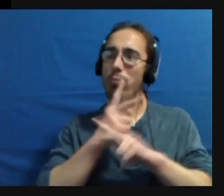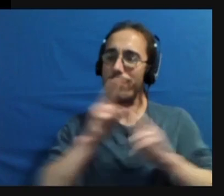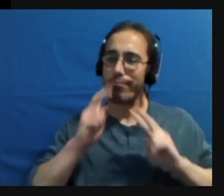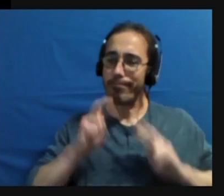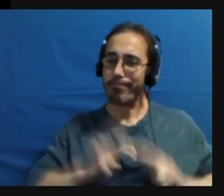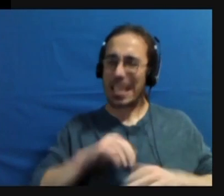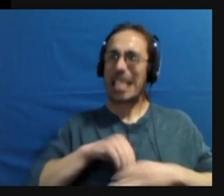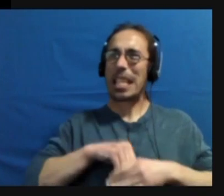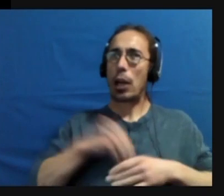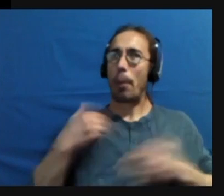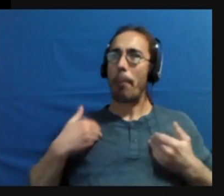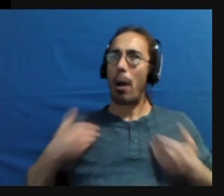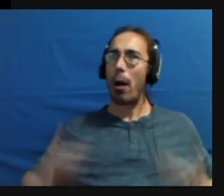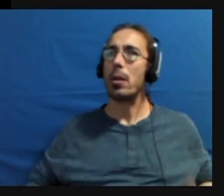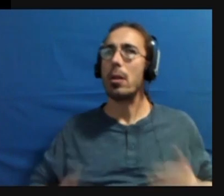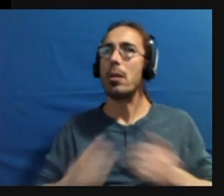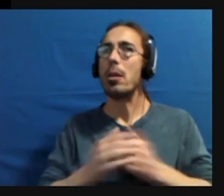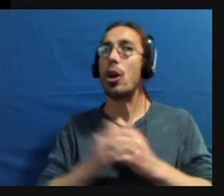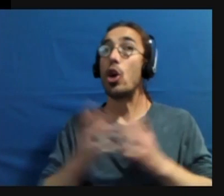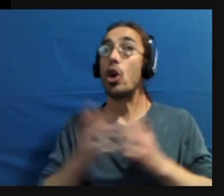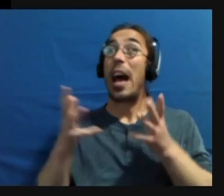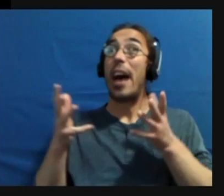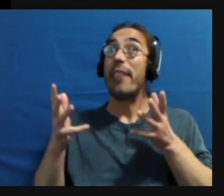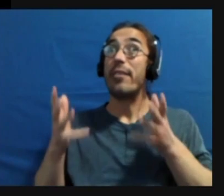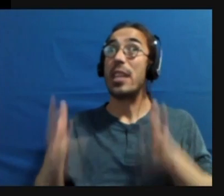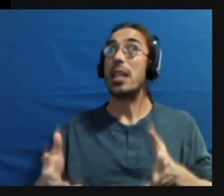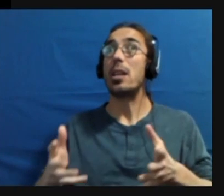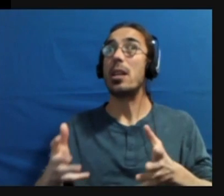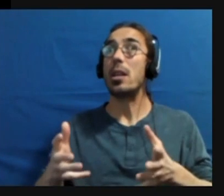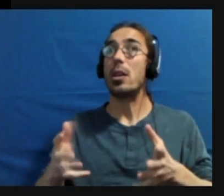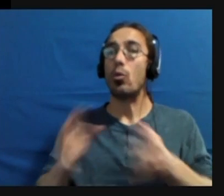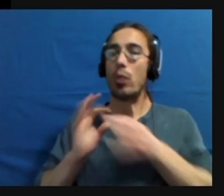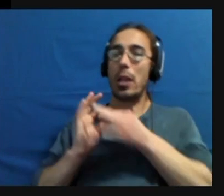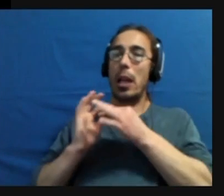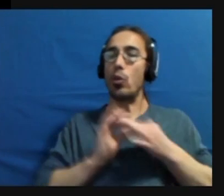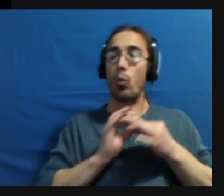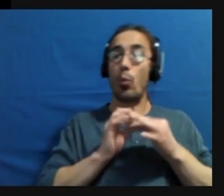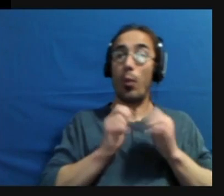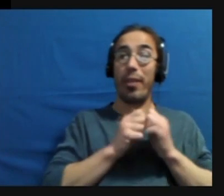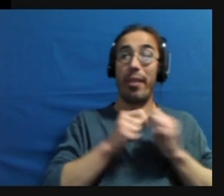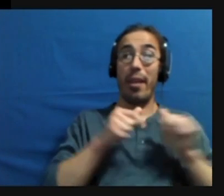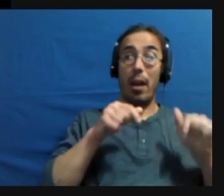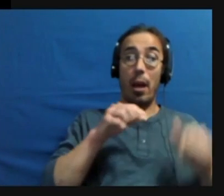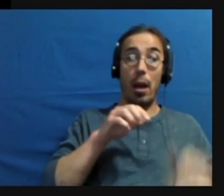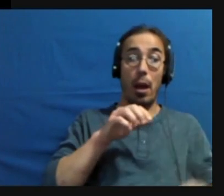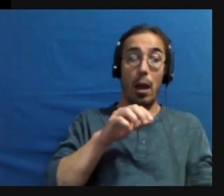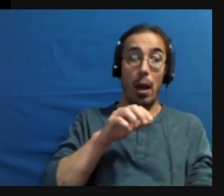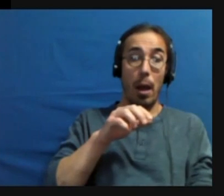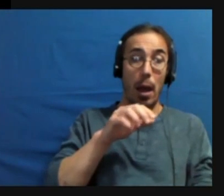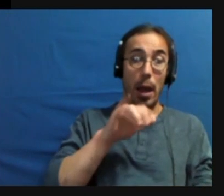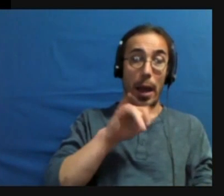a heavy correlation between this and